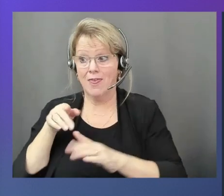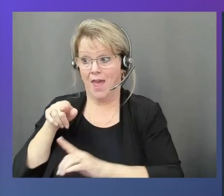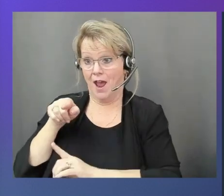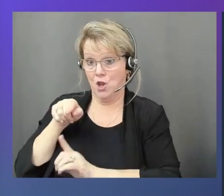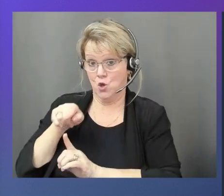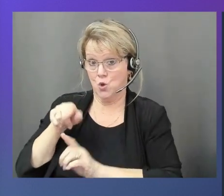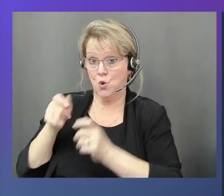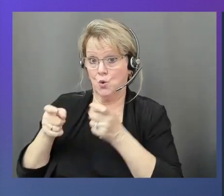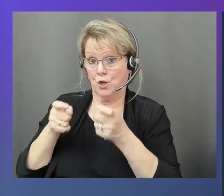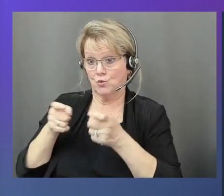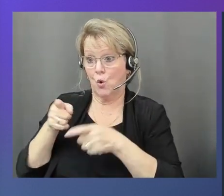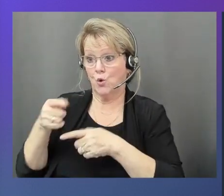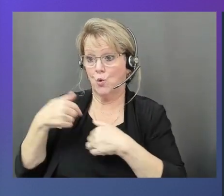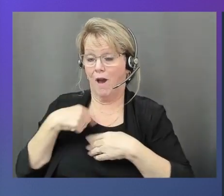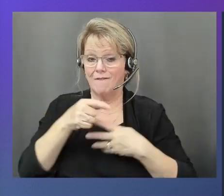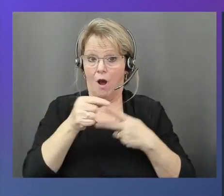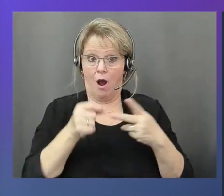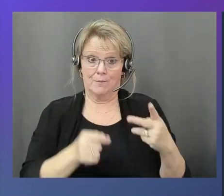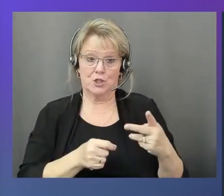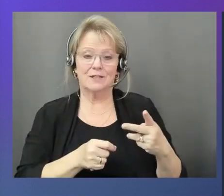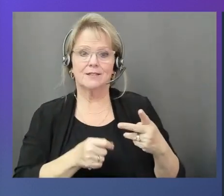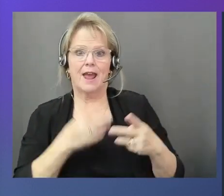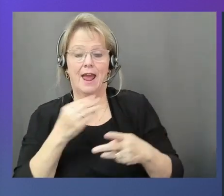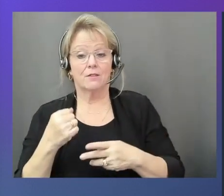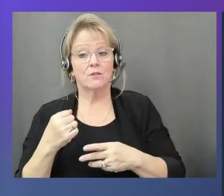options, and they're readily available.